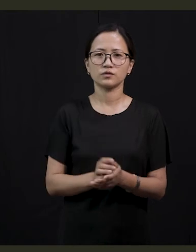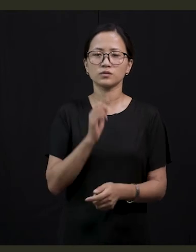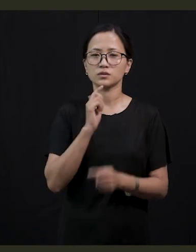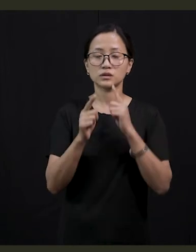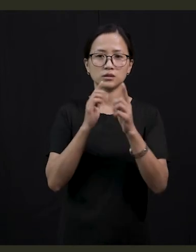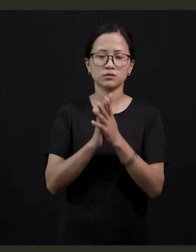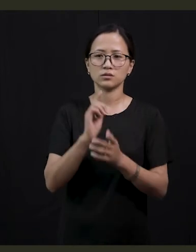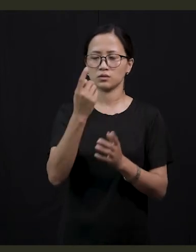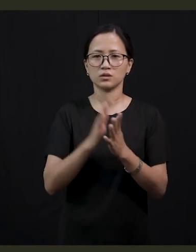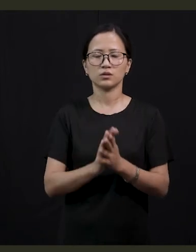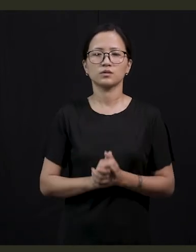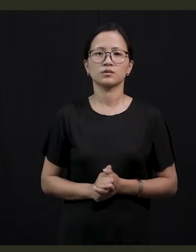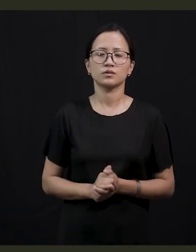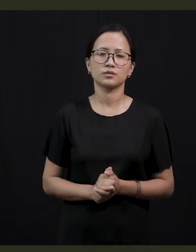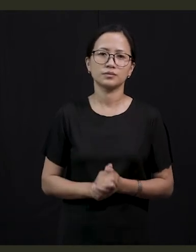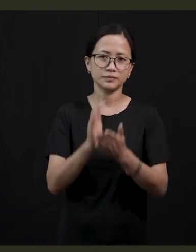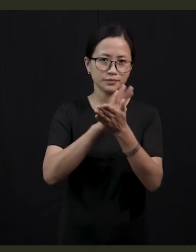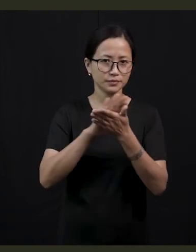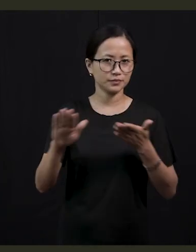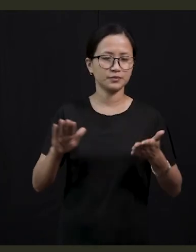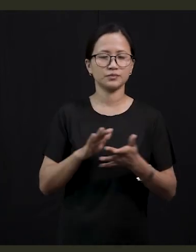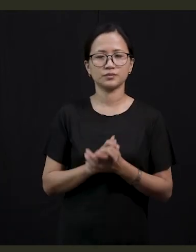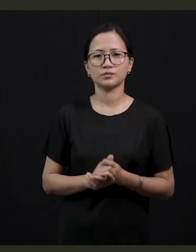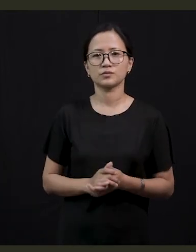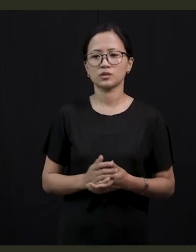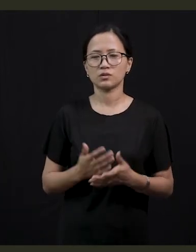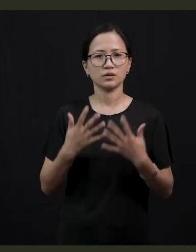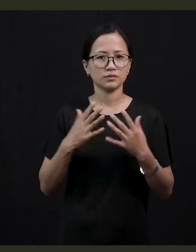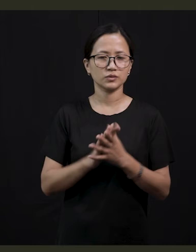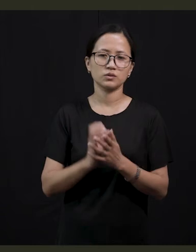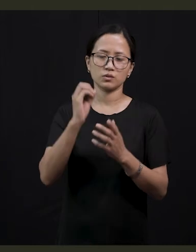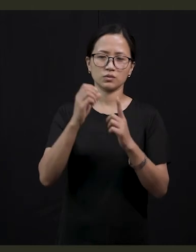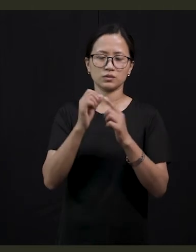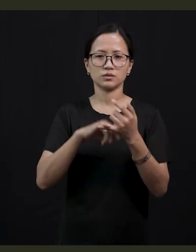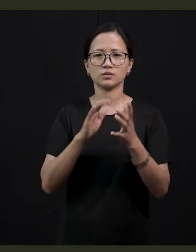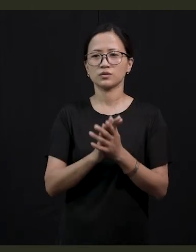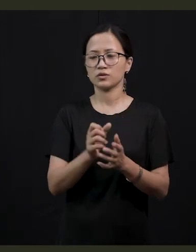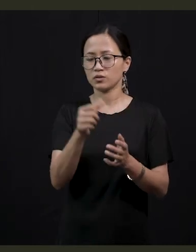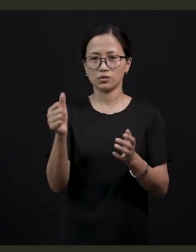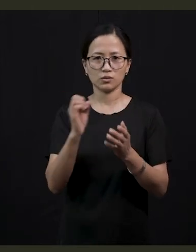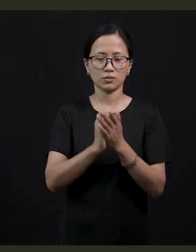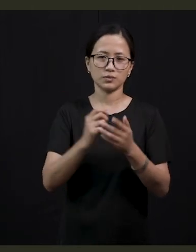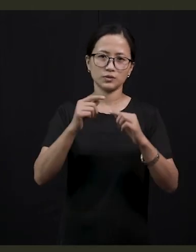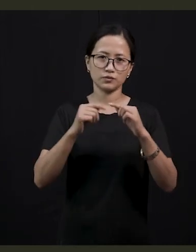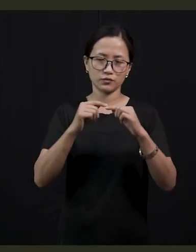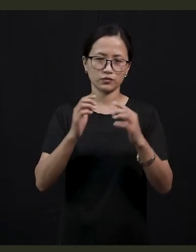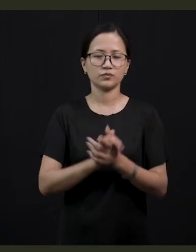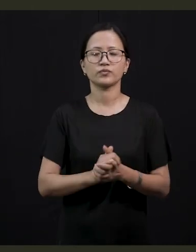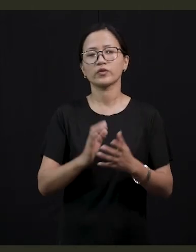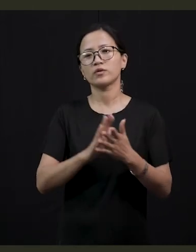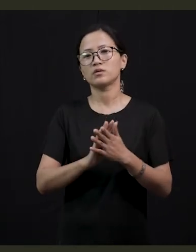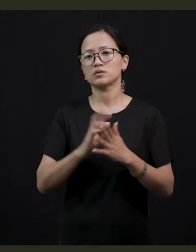bill is introduced. Once the discussion is done and I am satisfied as an opposition, I am going to vote. The moment